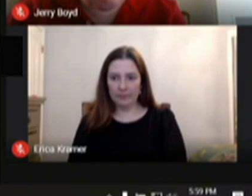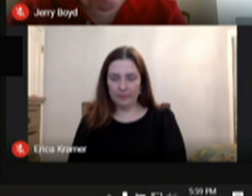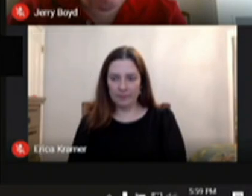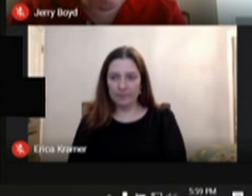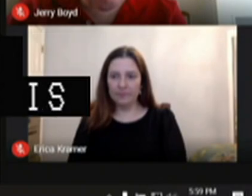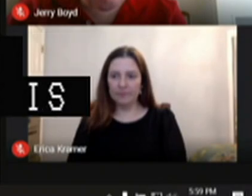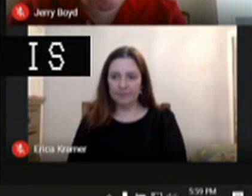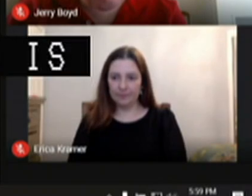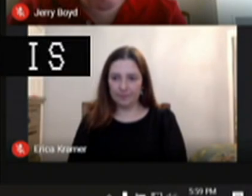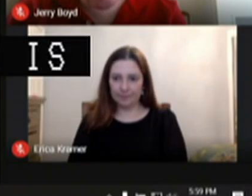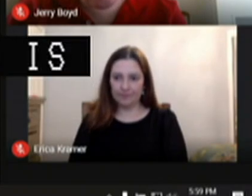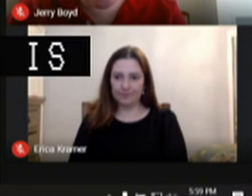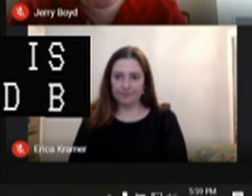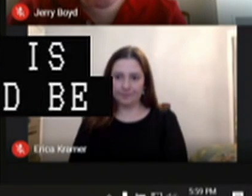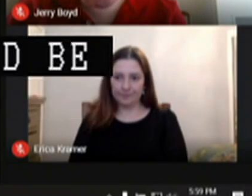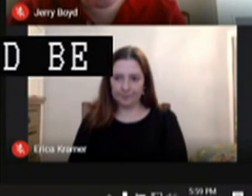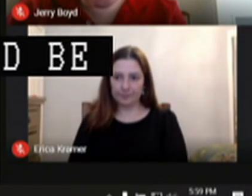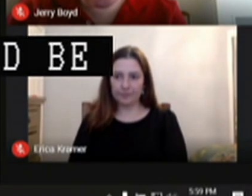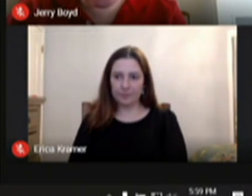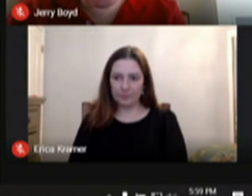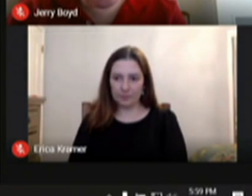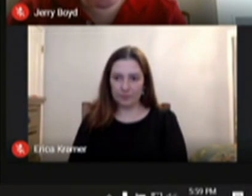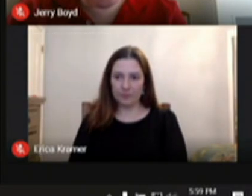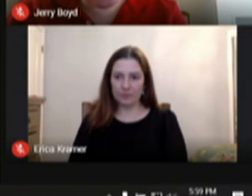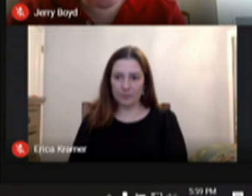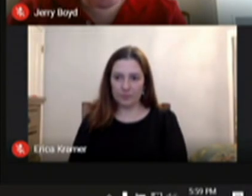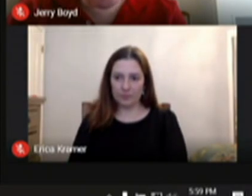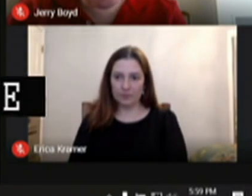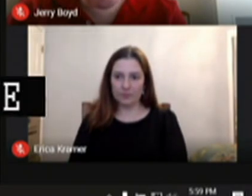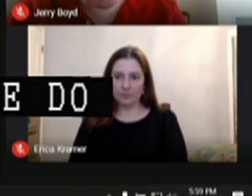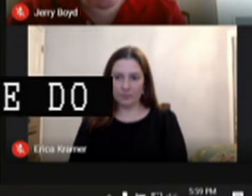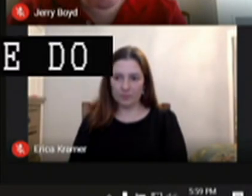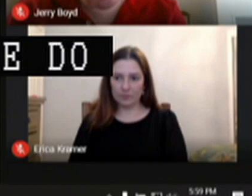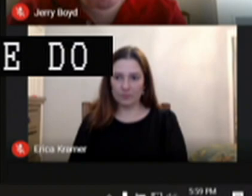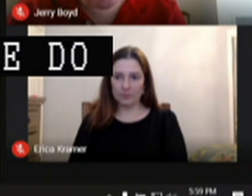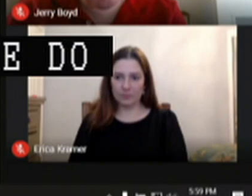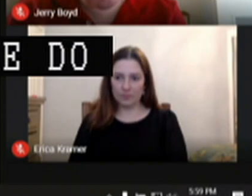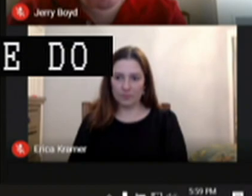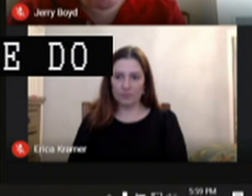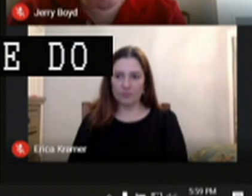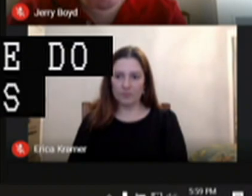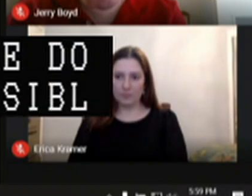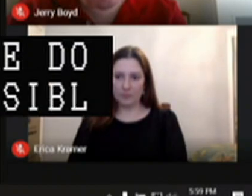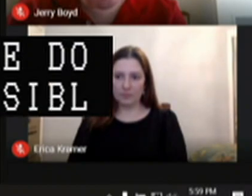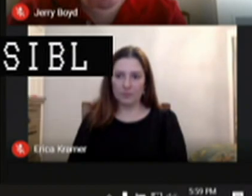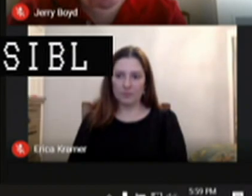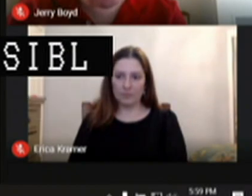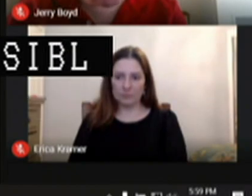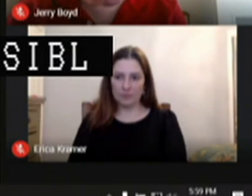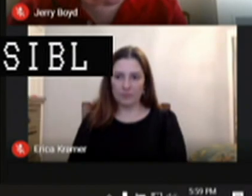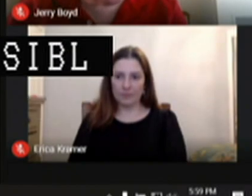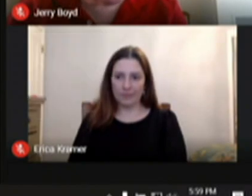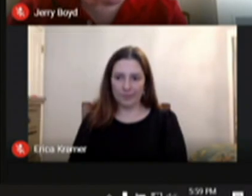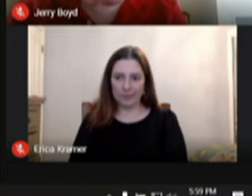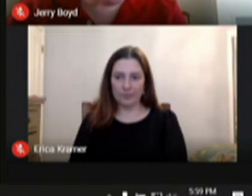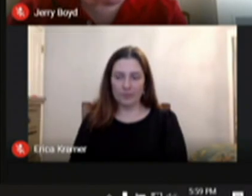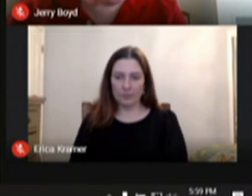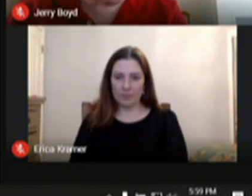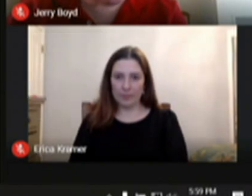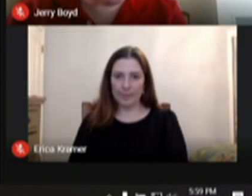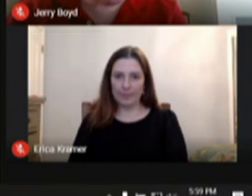be preserved. So the question was really, how do we do that in a way that's accessible? This diagram just shows what that